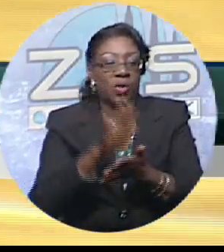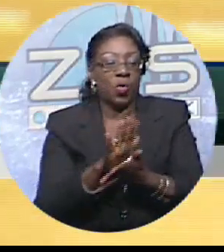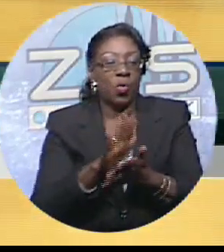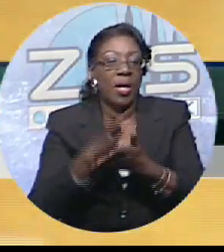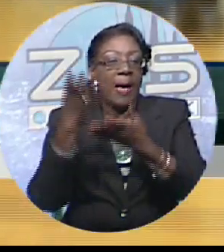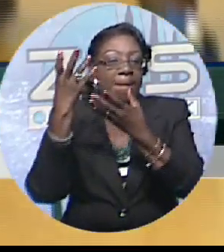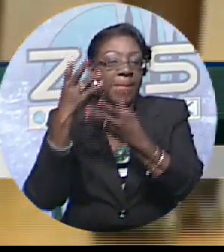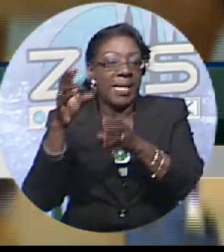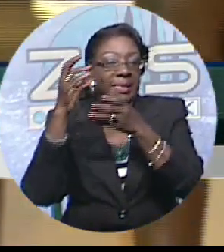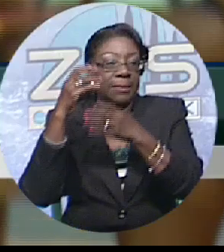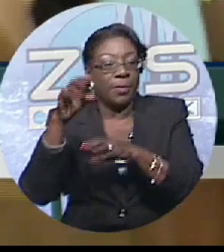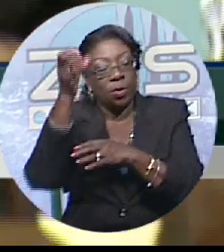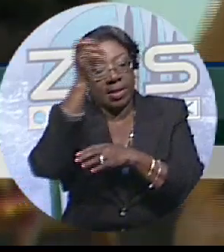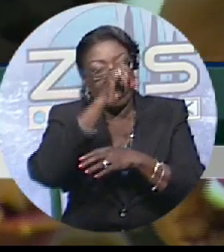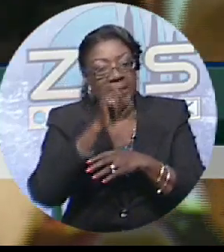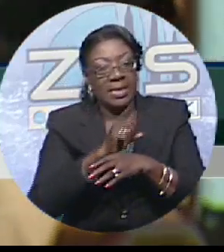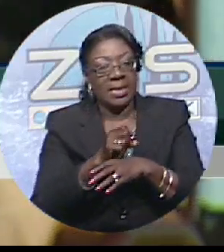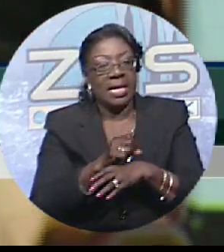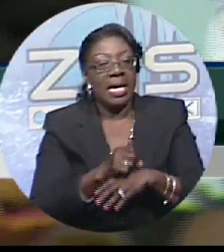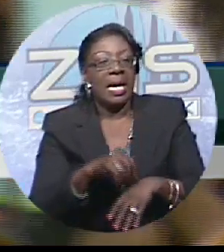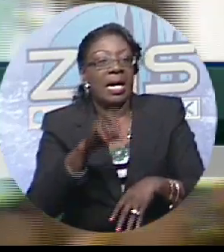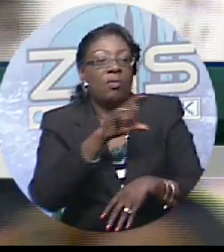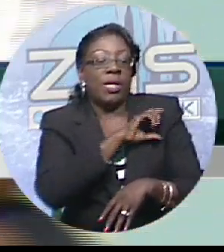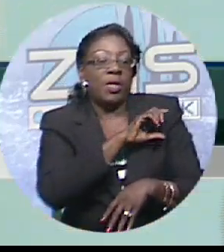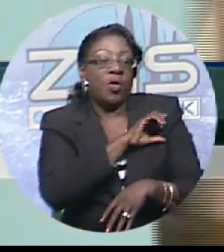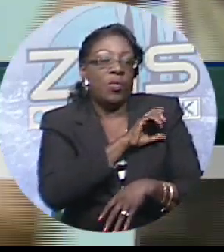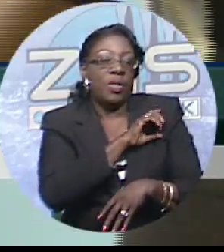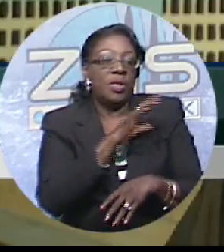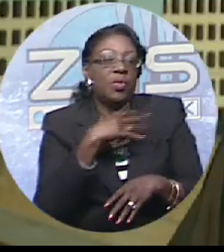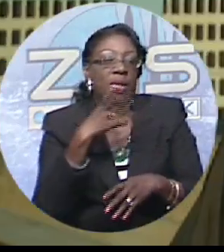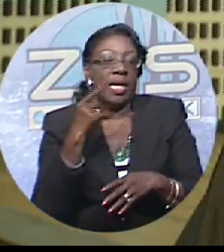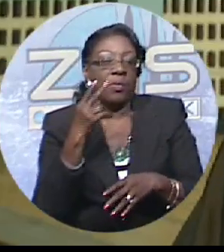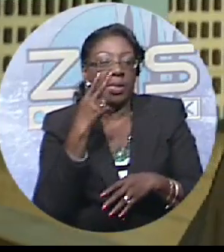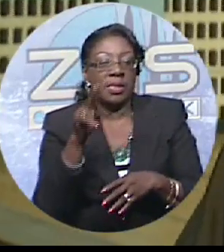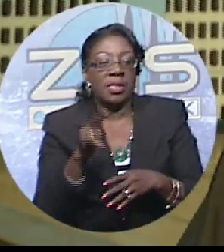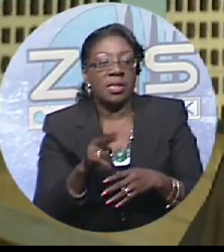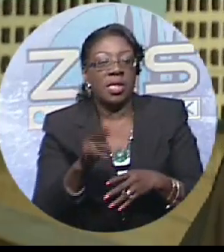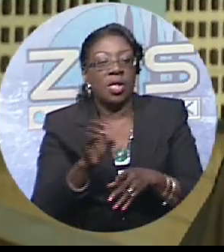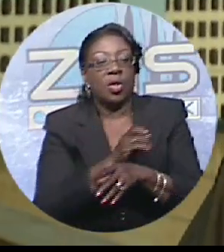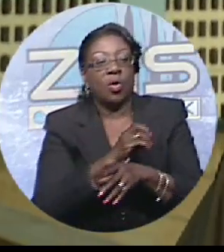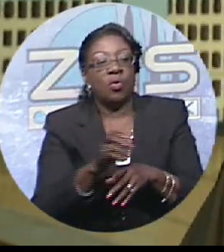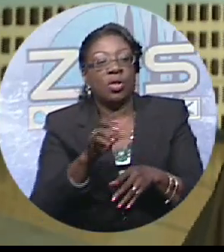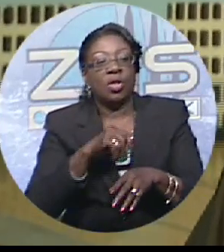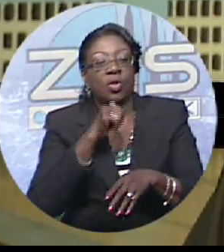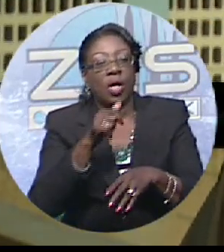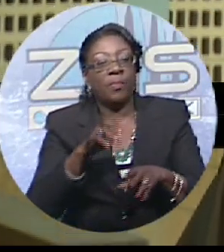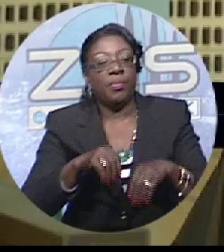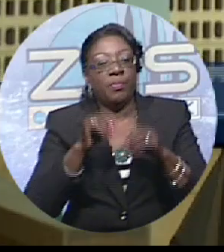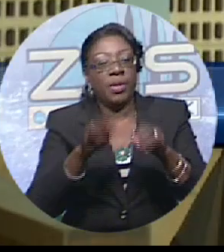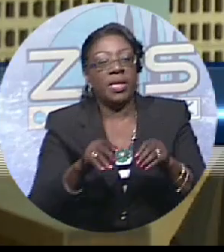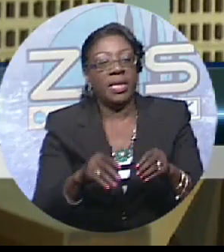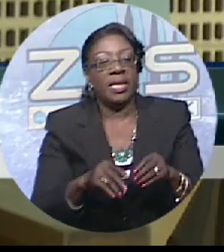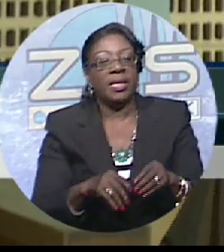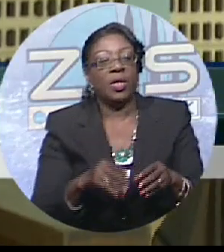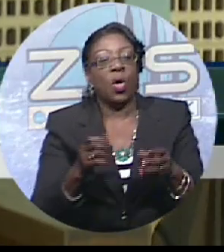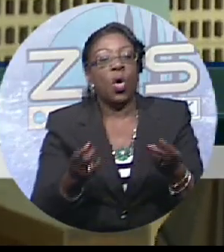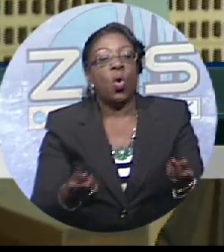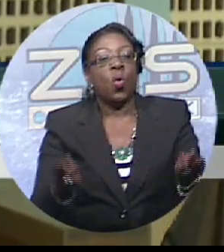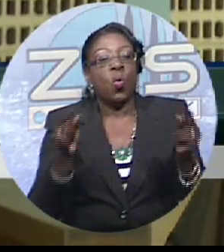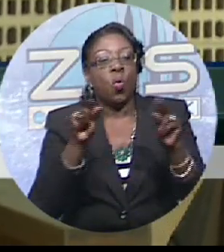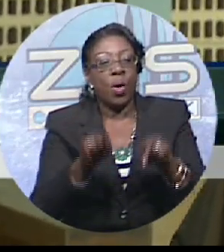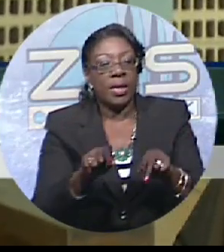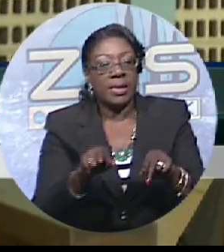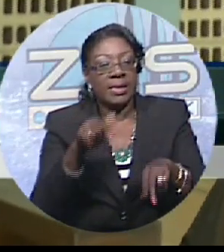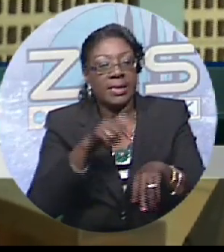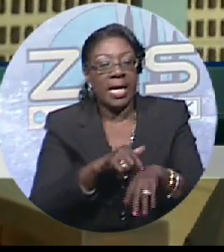local executive Randy Cunningham does not like what he's seeing. The coaches are not putting in the quality time that's necessary to